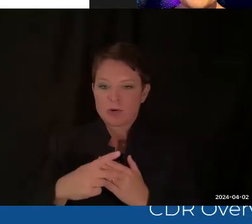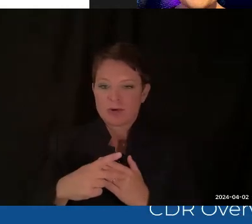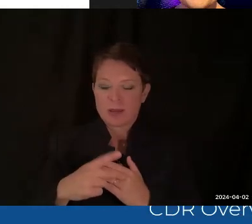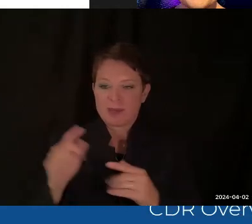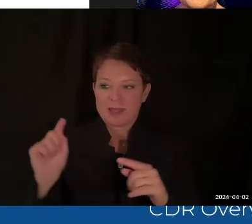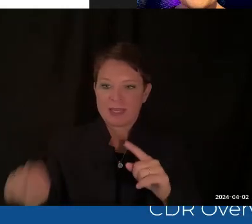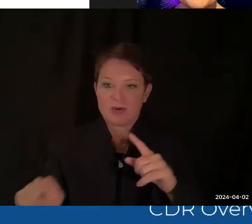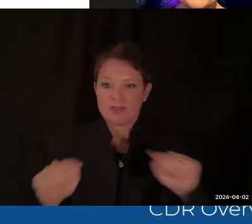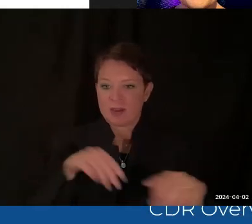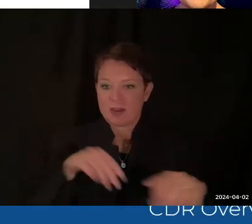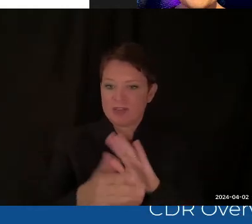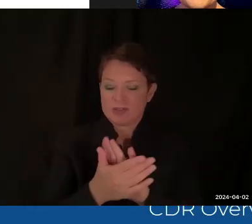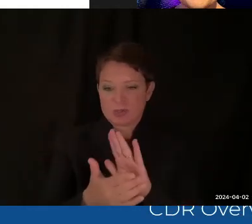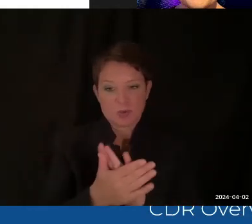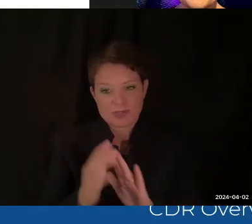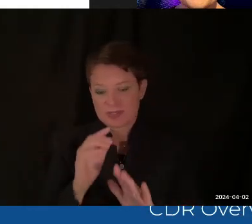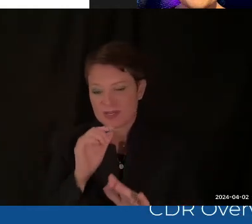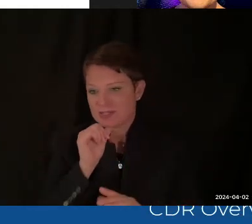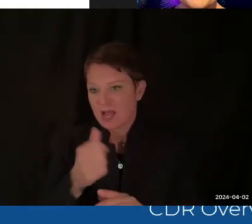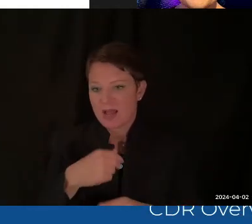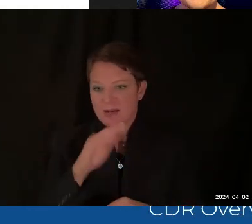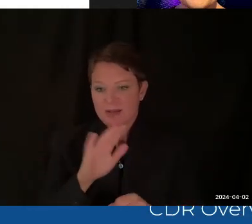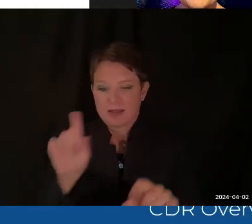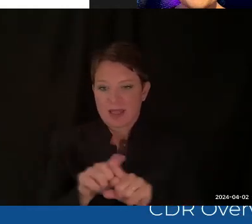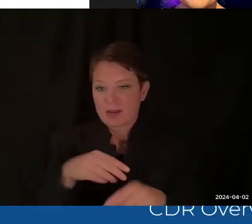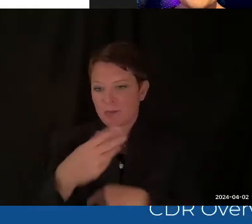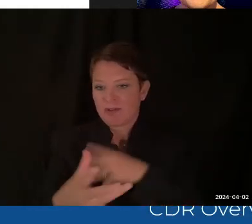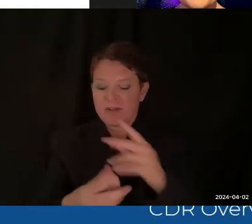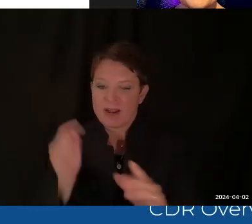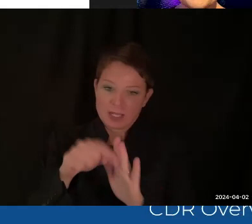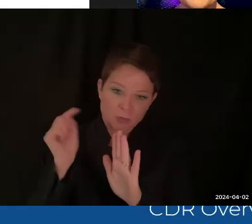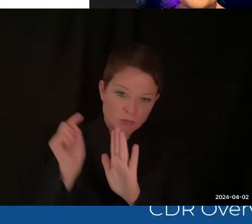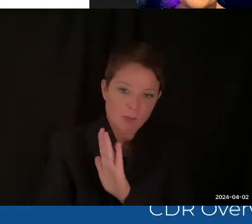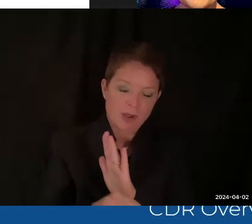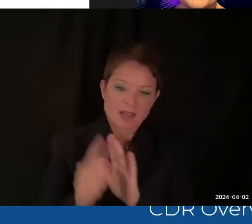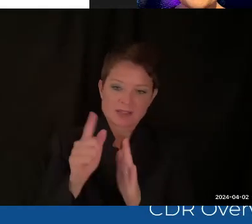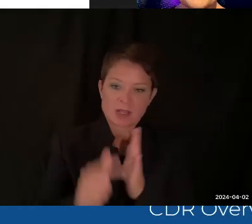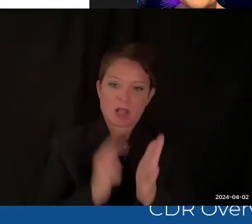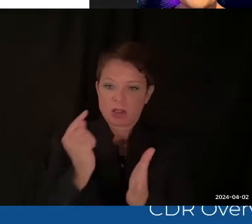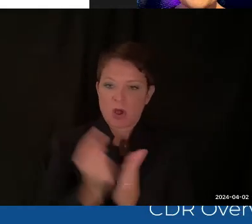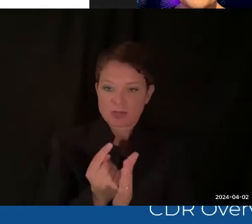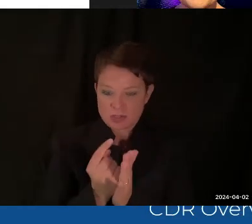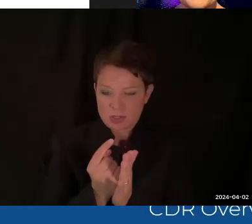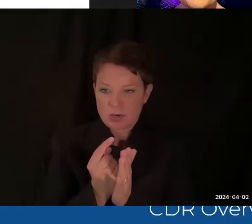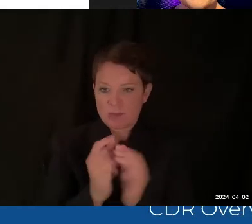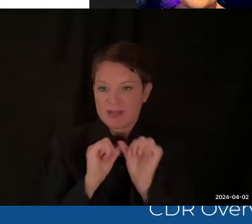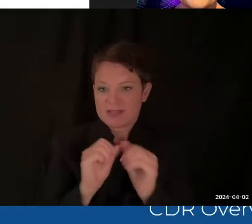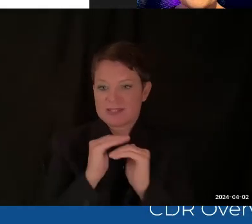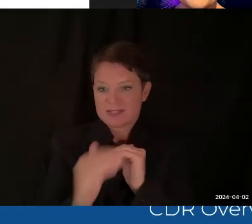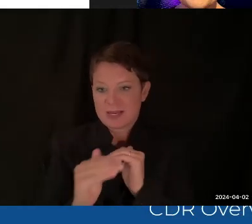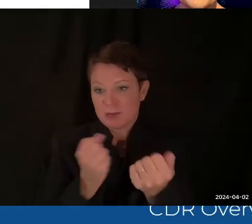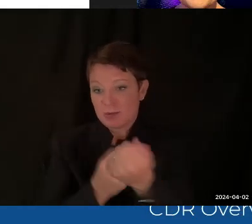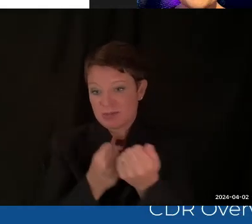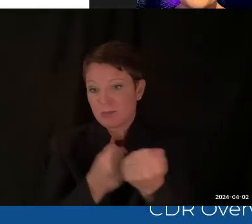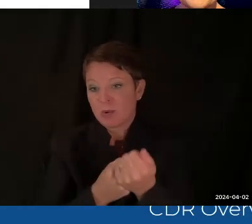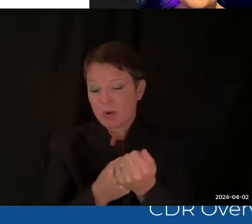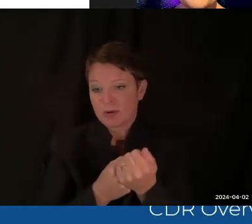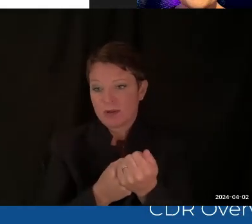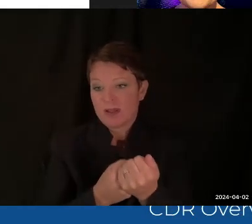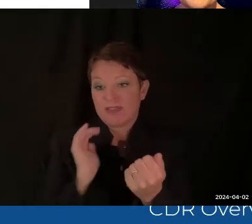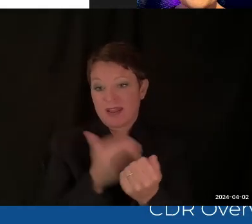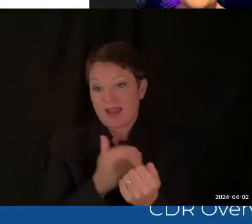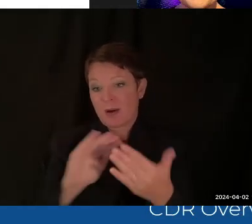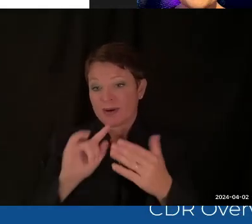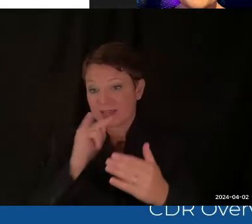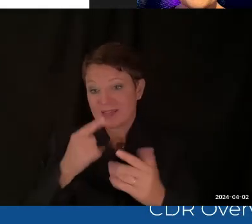there at our schools is not the same as providing really robust, long-term, sustainable supports that our kids and